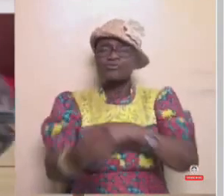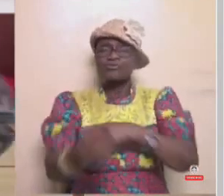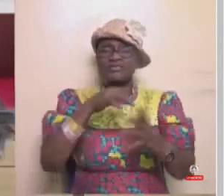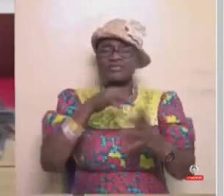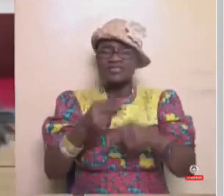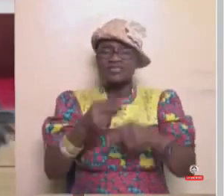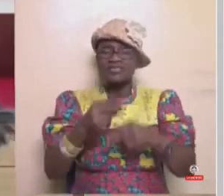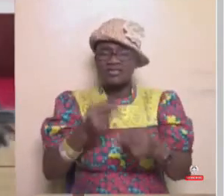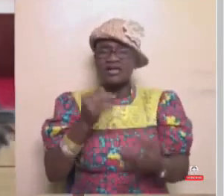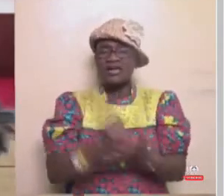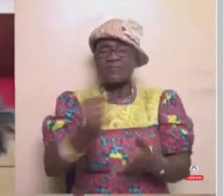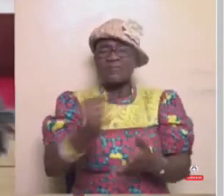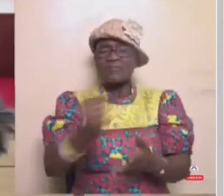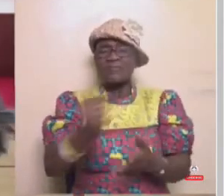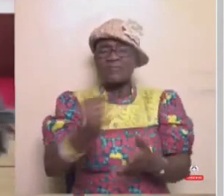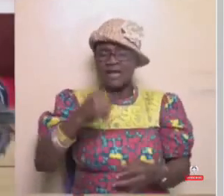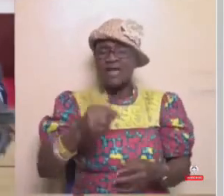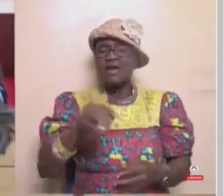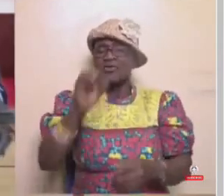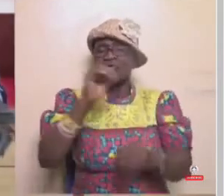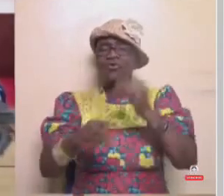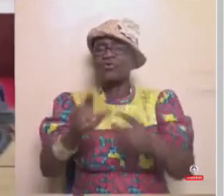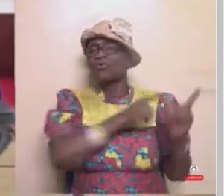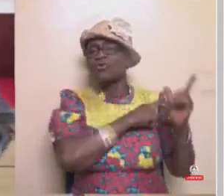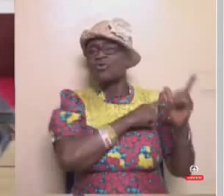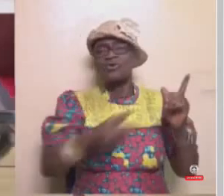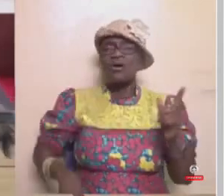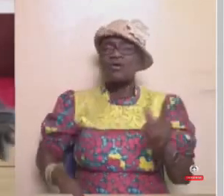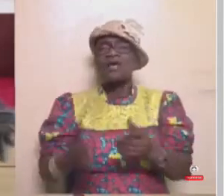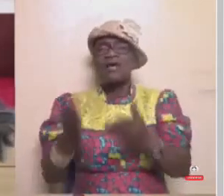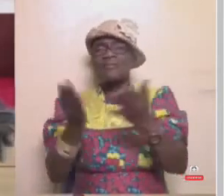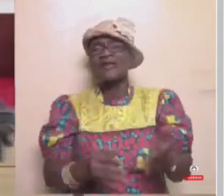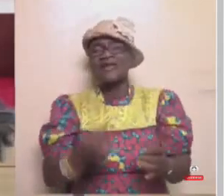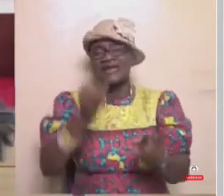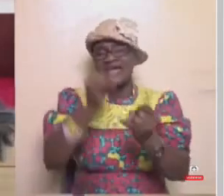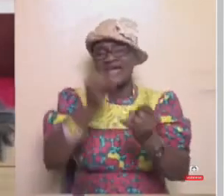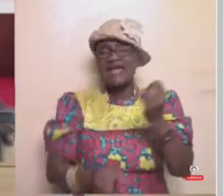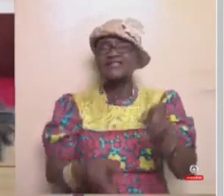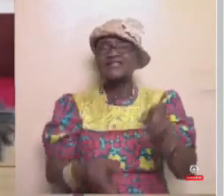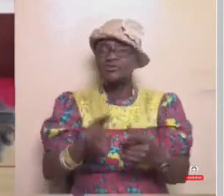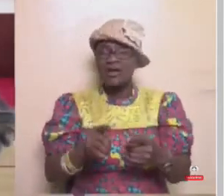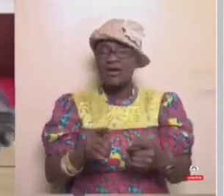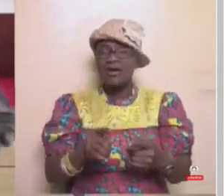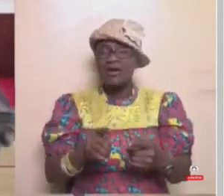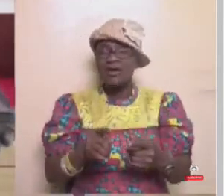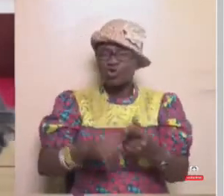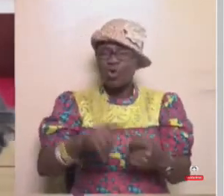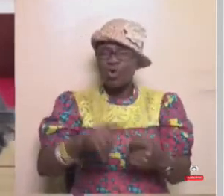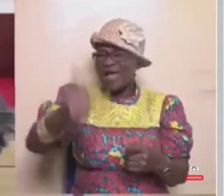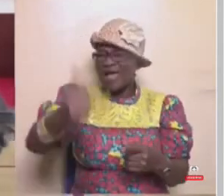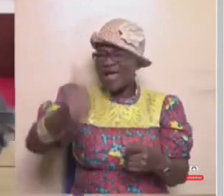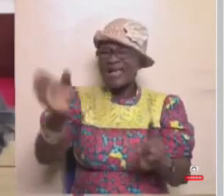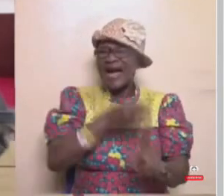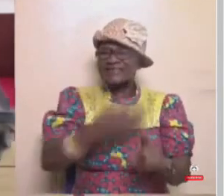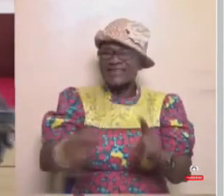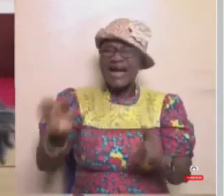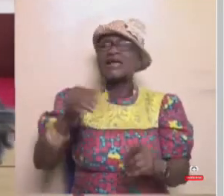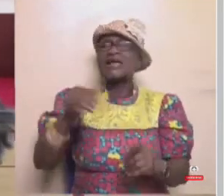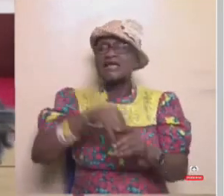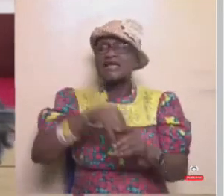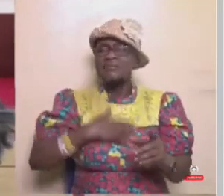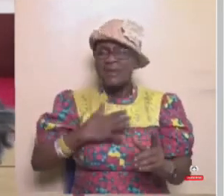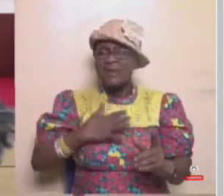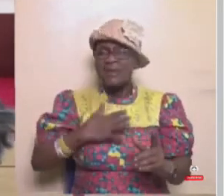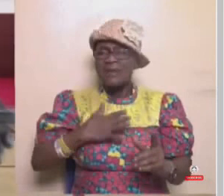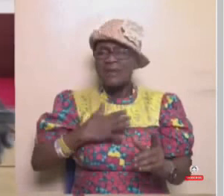"Oh Lord, bring an end to every attack against my family in the name of Jesus. Oh Lord,